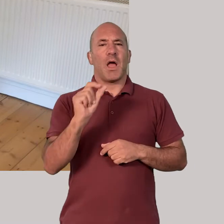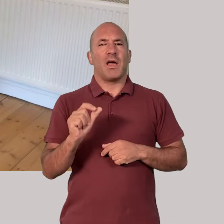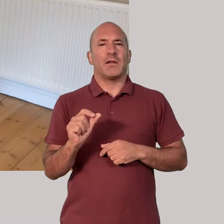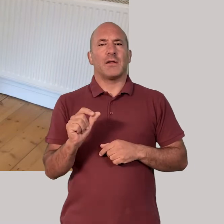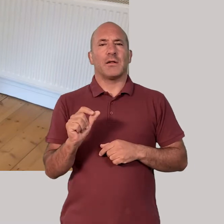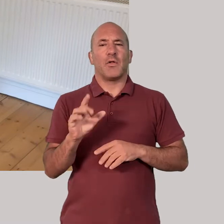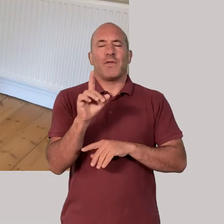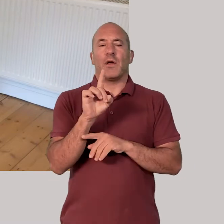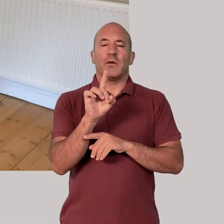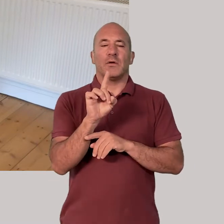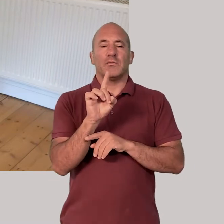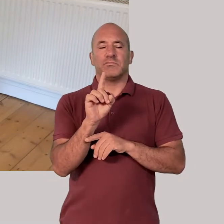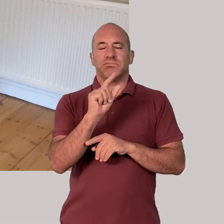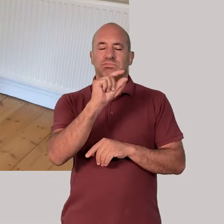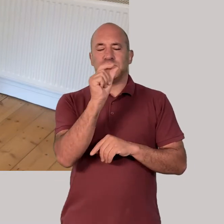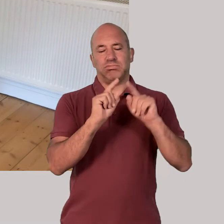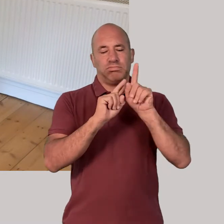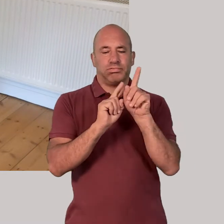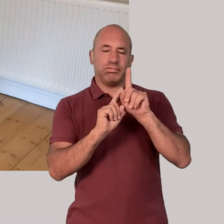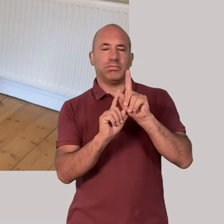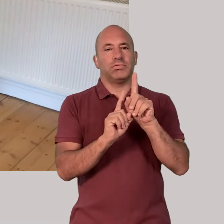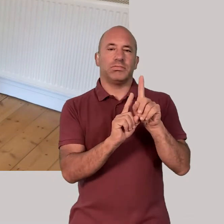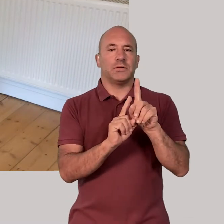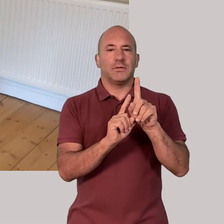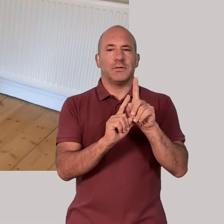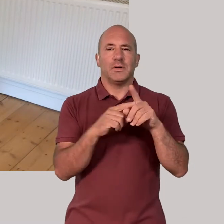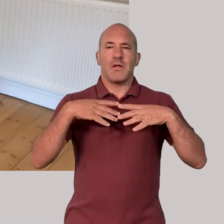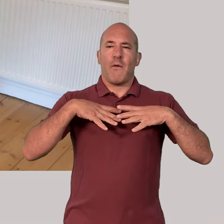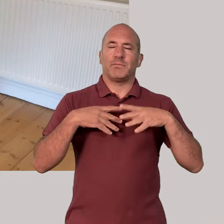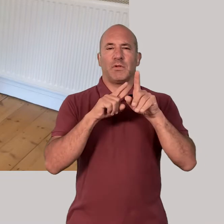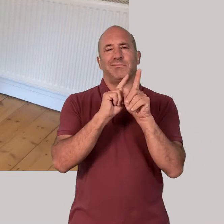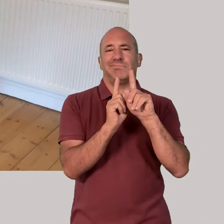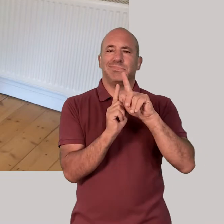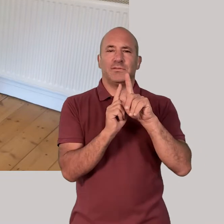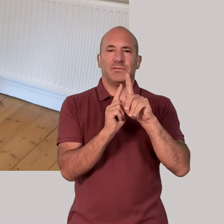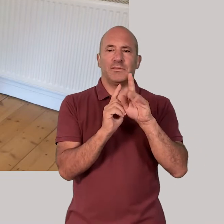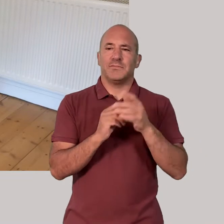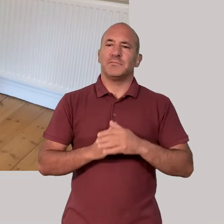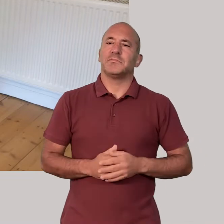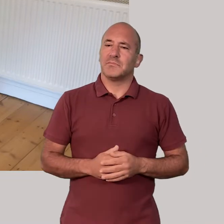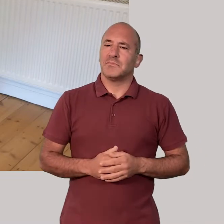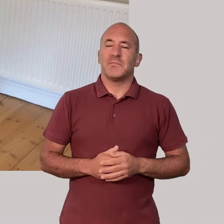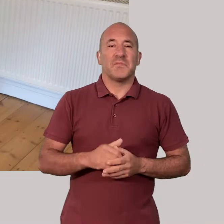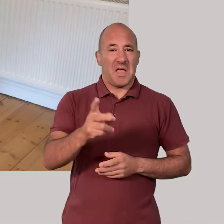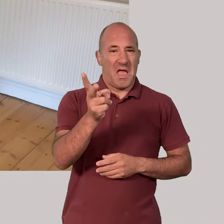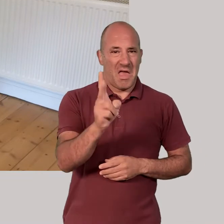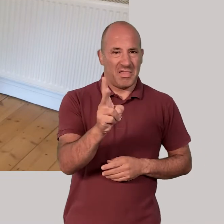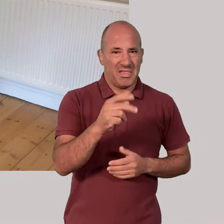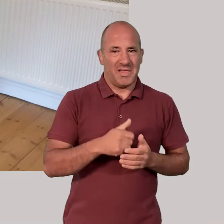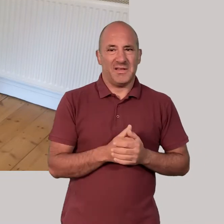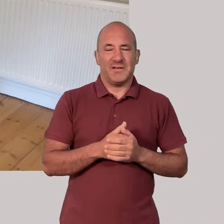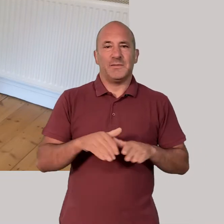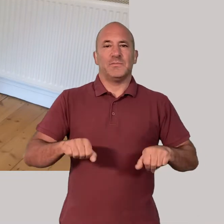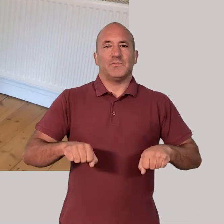feel your spine kind of sits down a little bit, gets a little bit too comfortable. And then